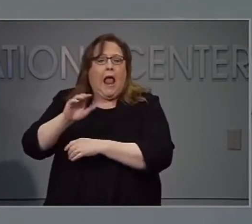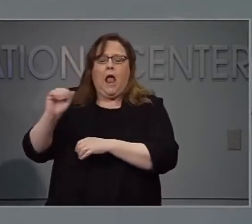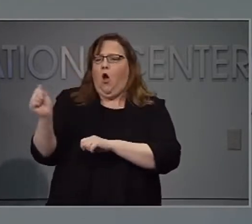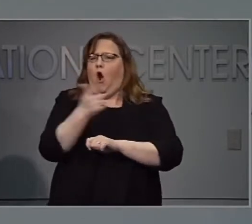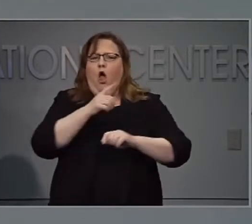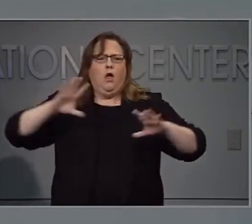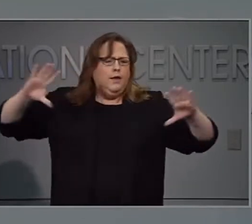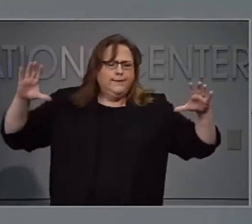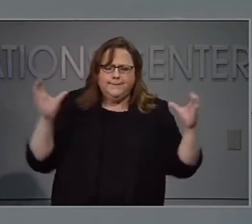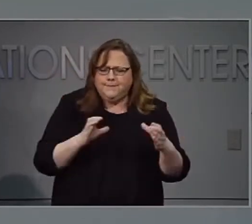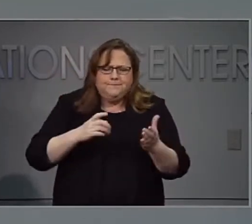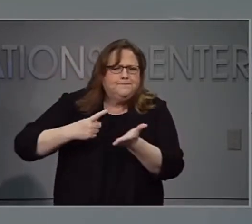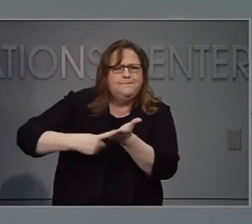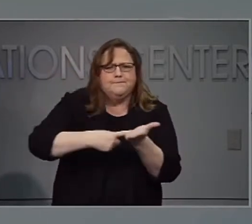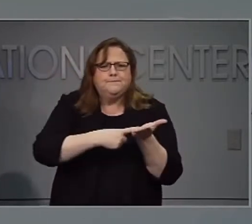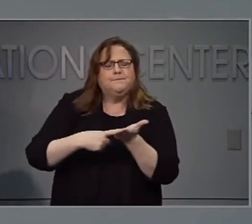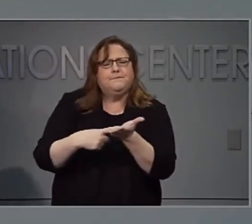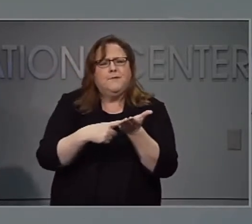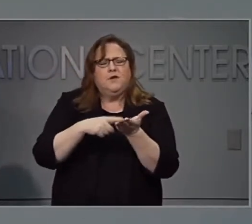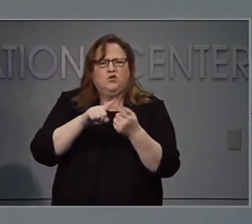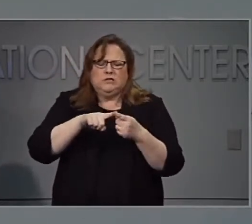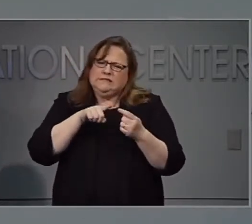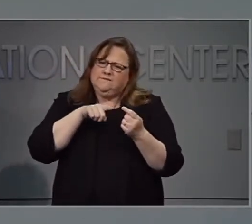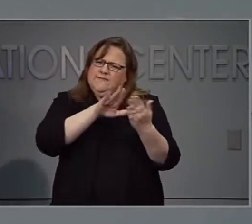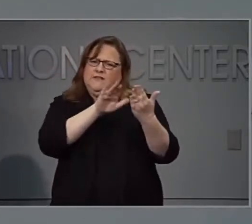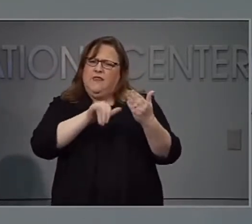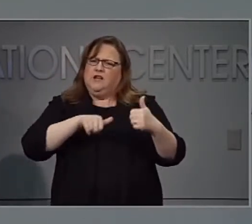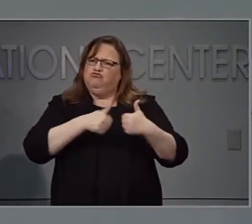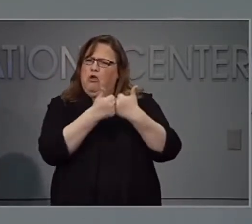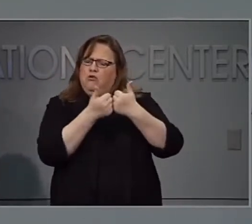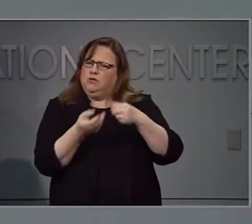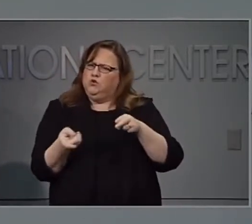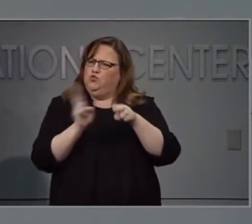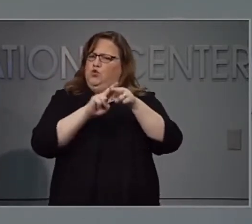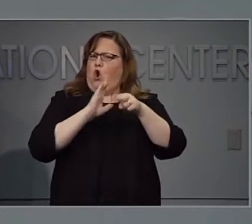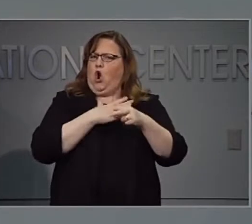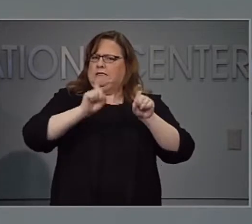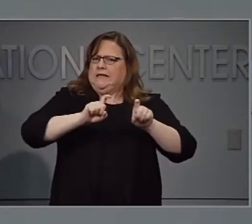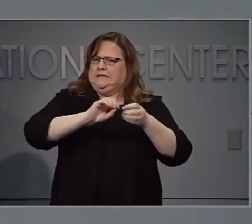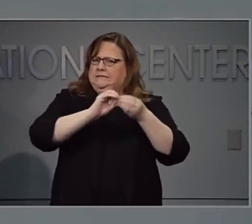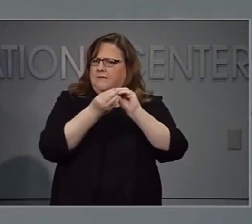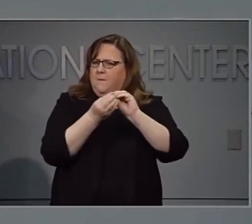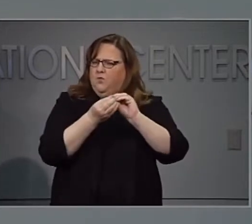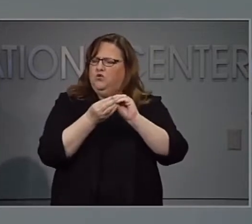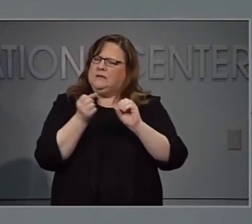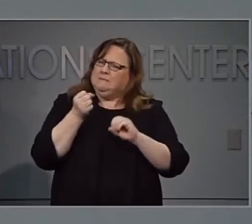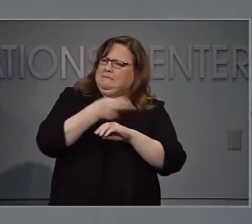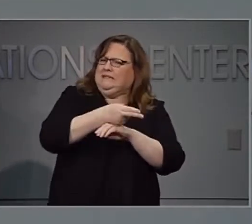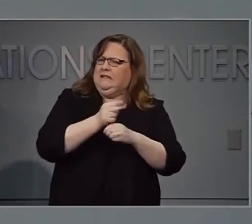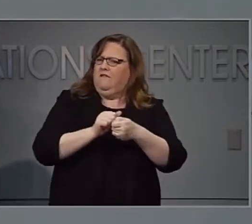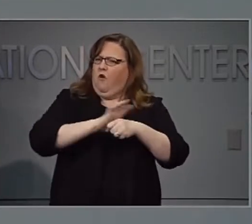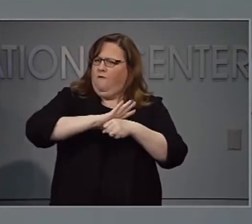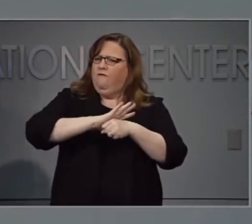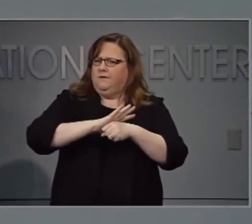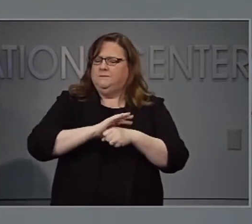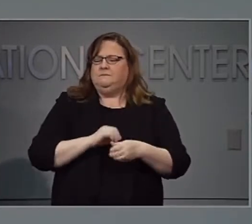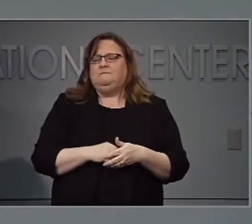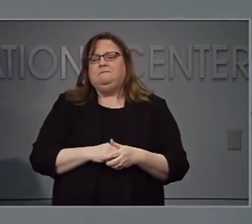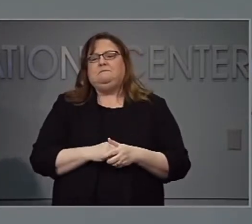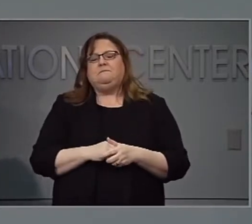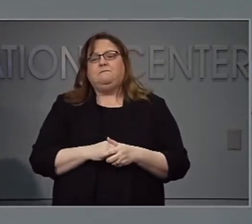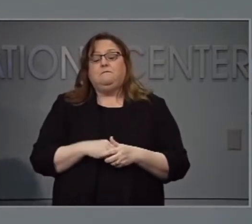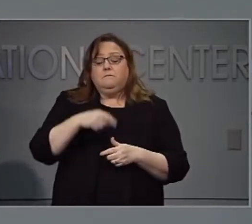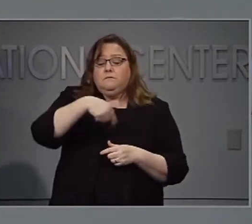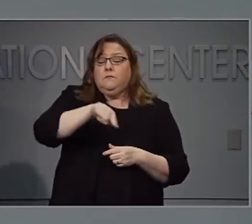North Carolina increase COVID-19 testing and beating this virus. This group is charged with first